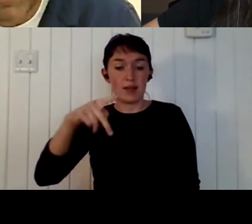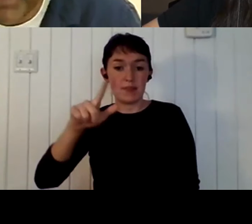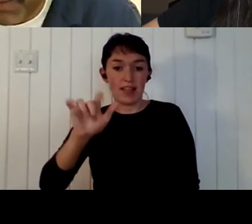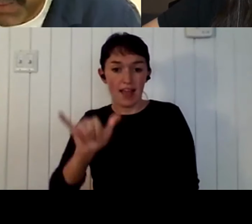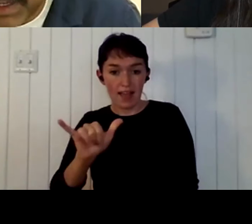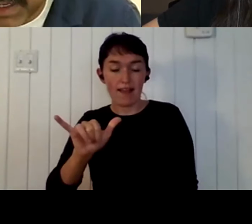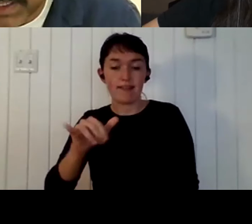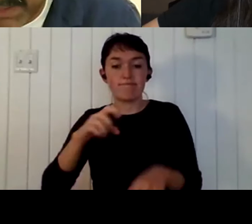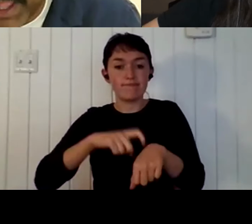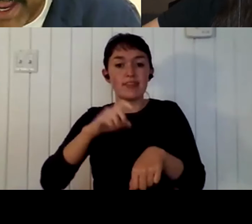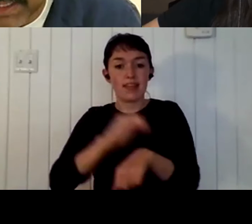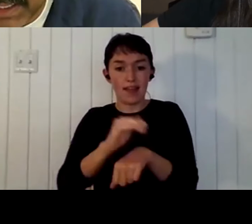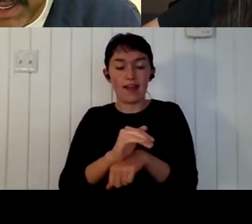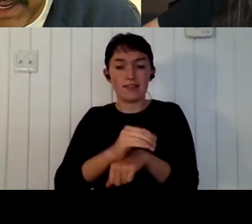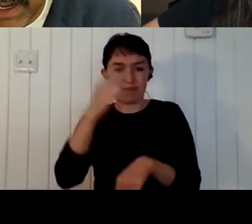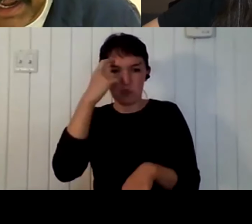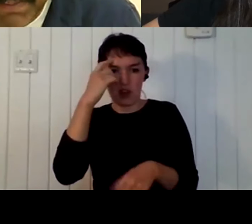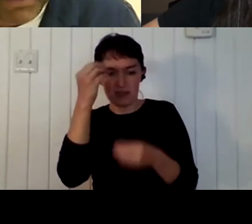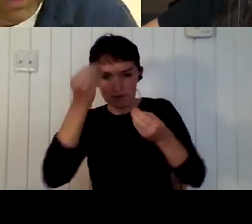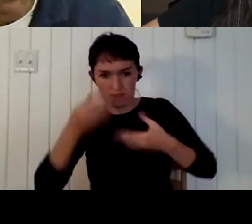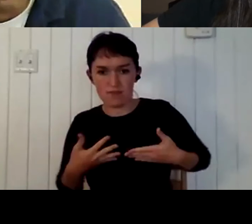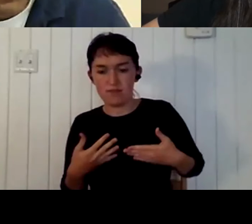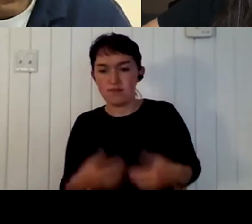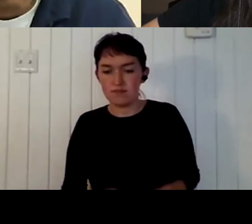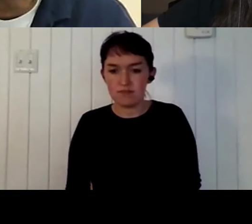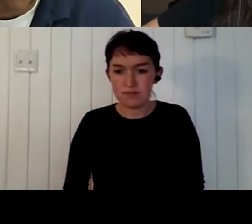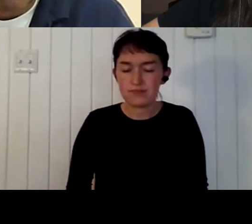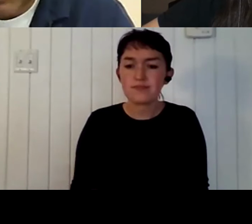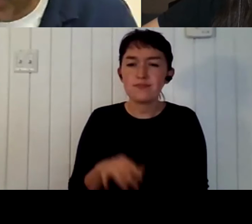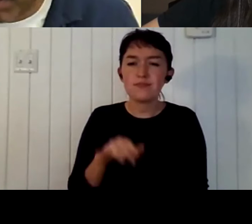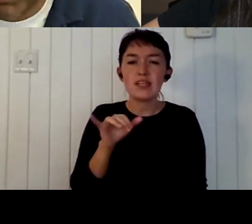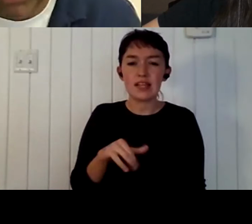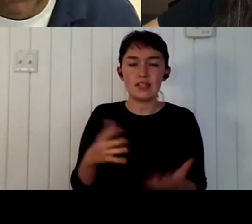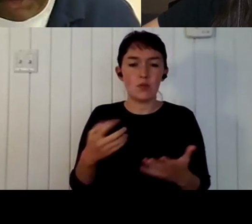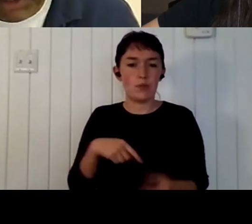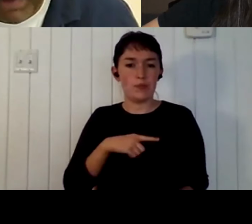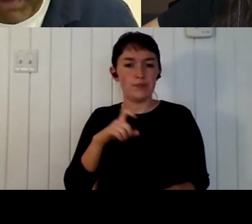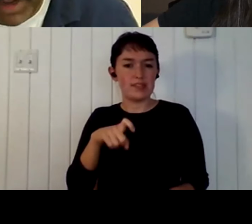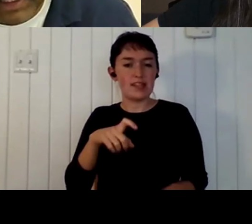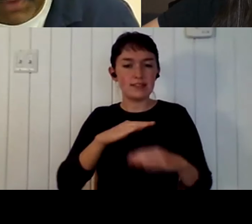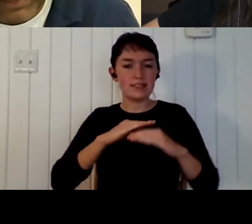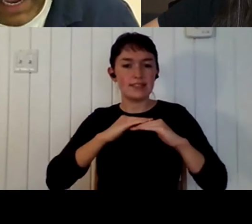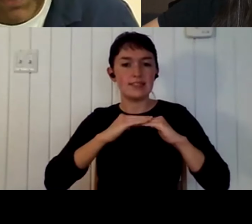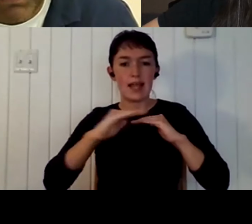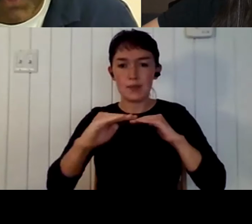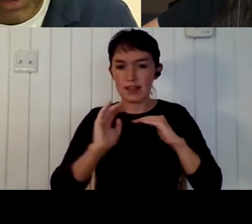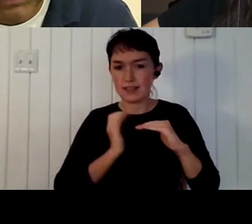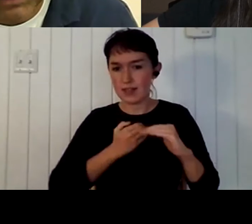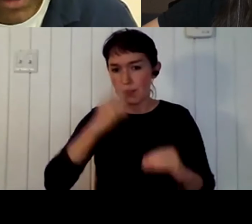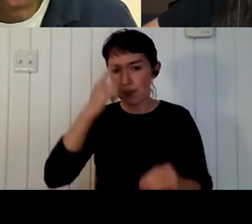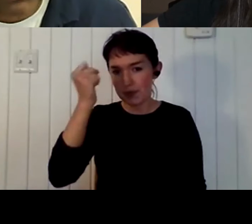things that we need to stabilize in memory. And that could be sort of the first wave of why it's happening.